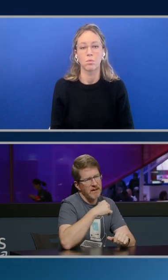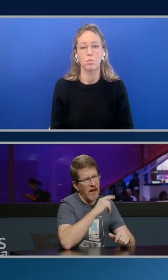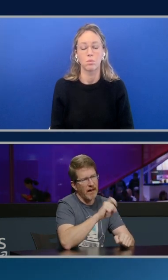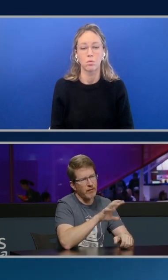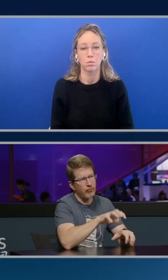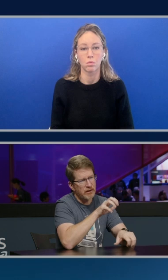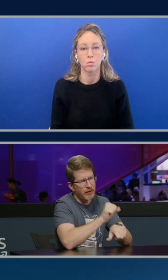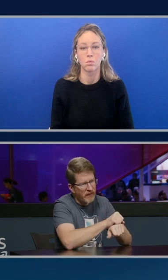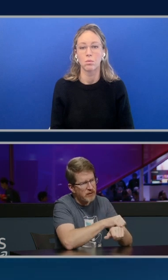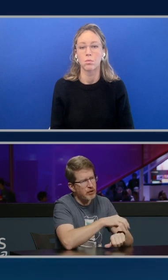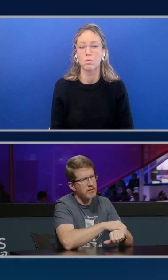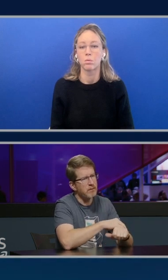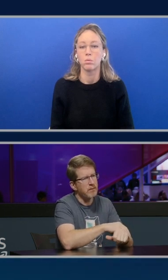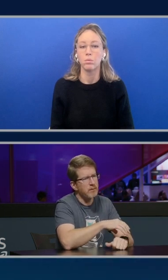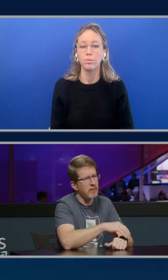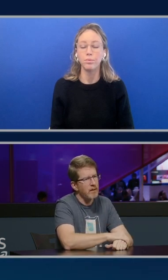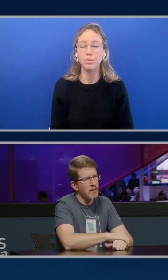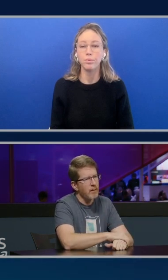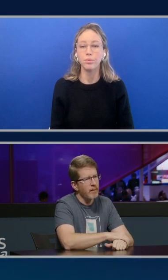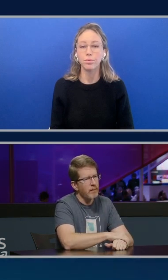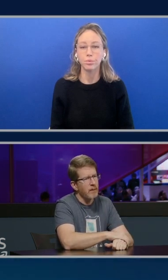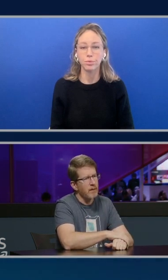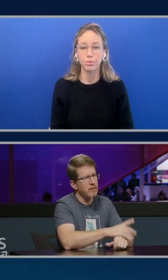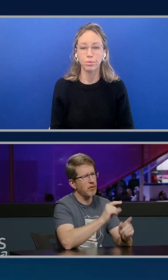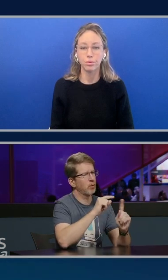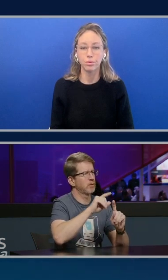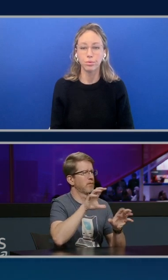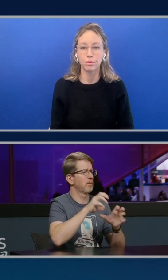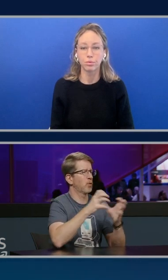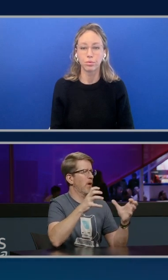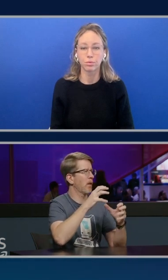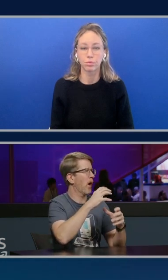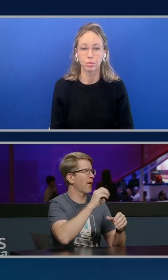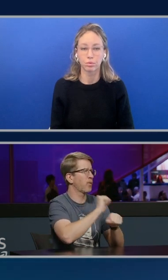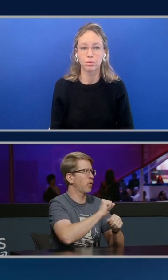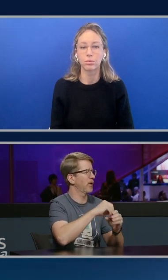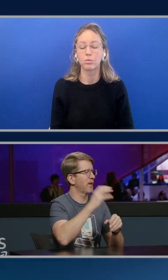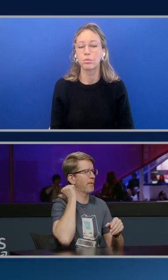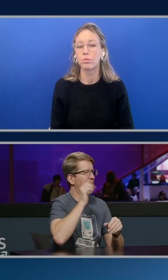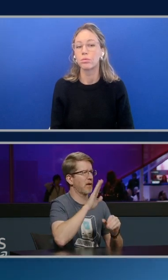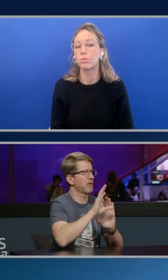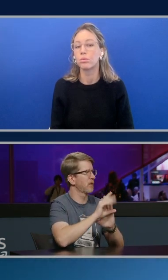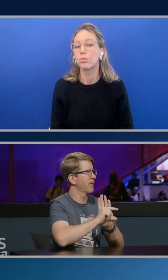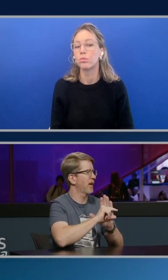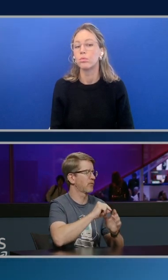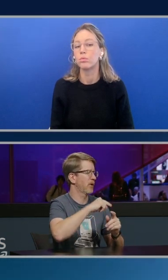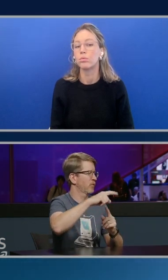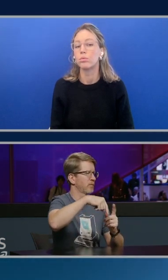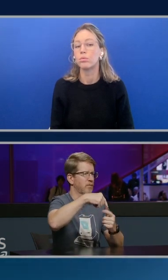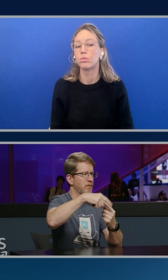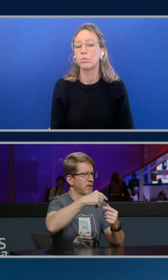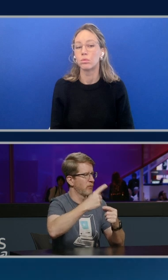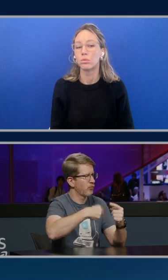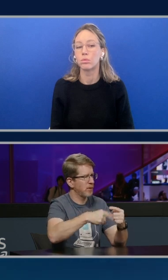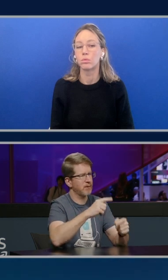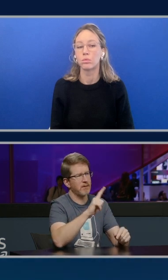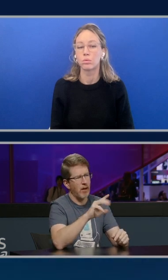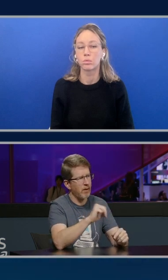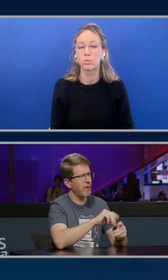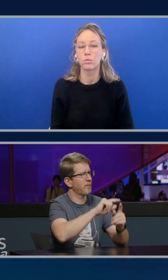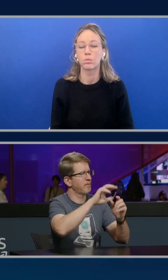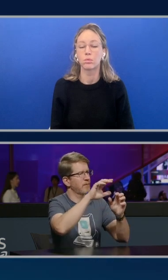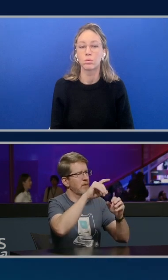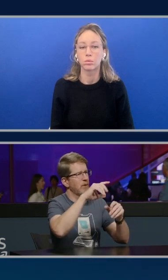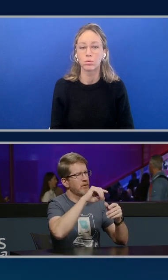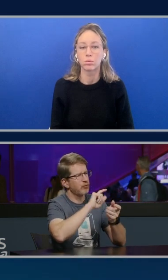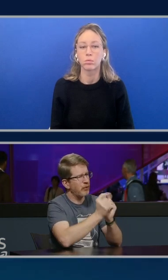of the conversation. So they're talking about the reservation. So it's a lot of work going on in the background, processing